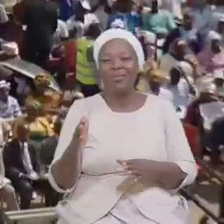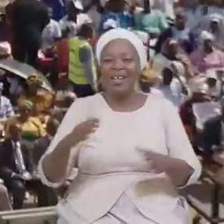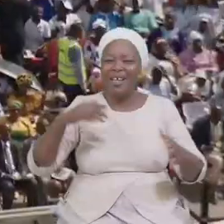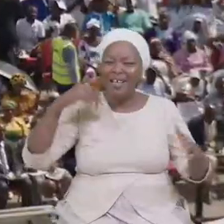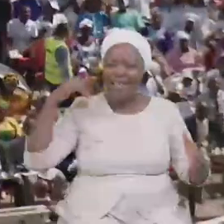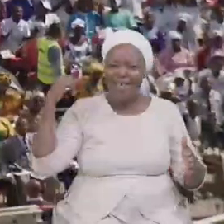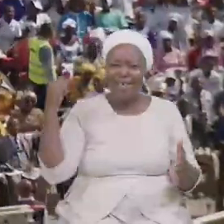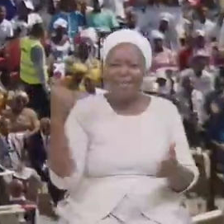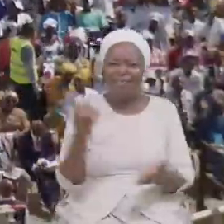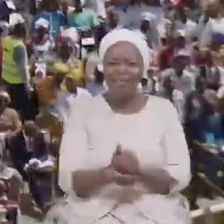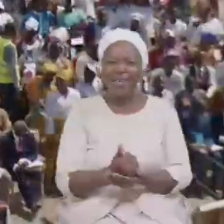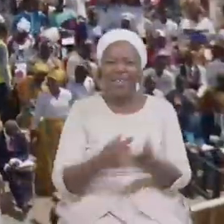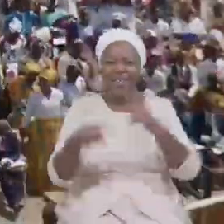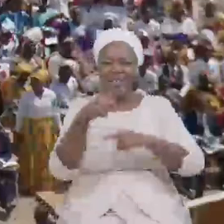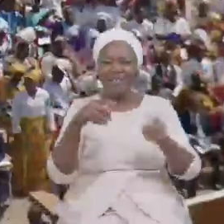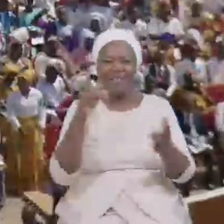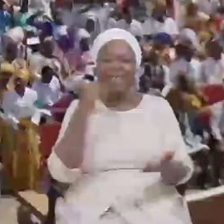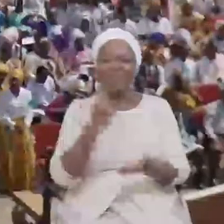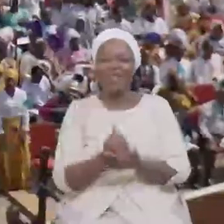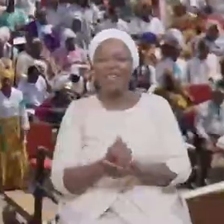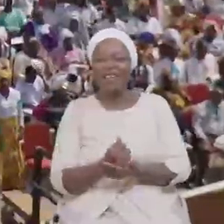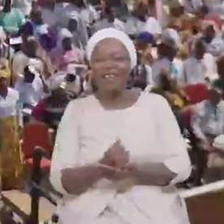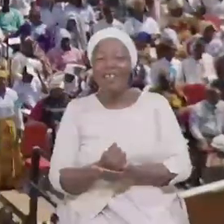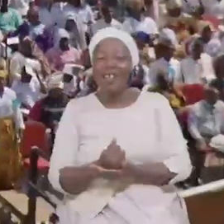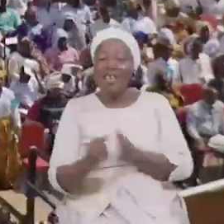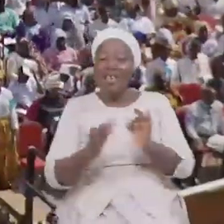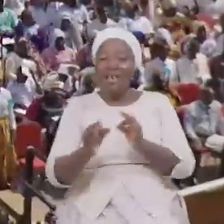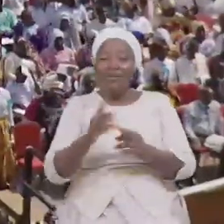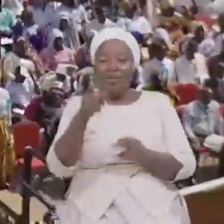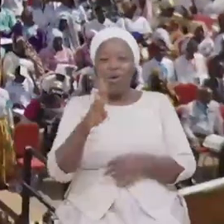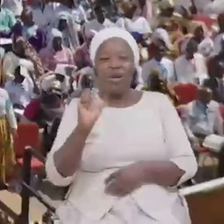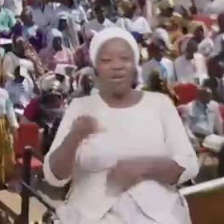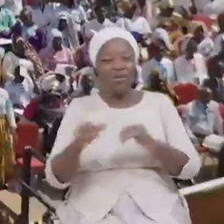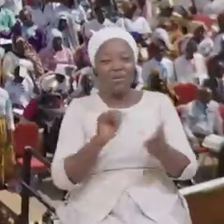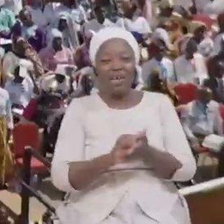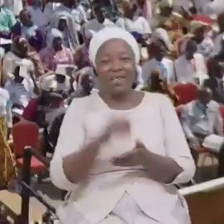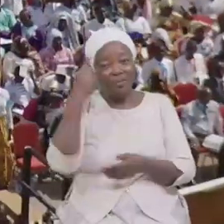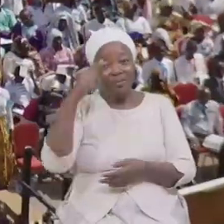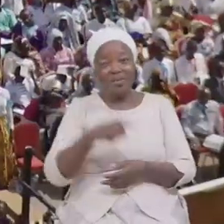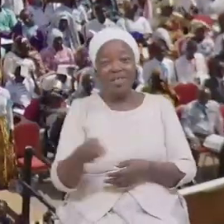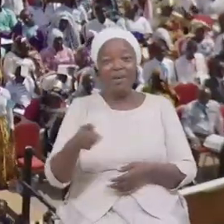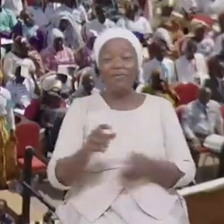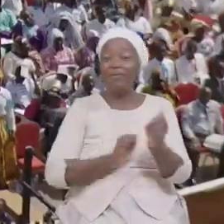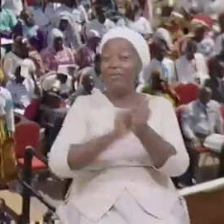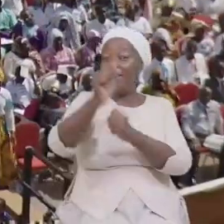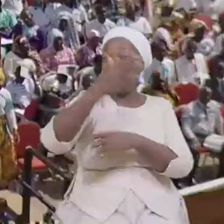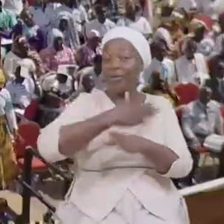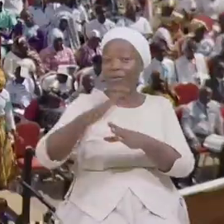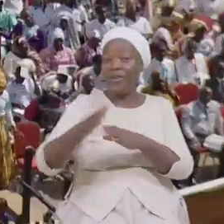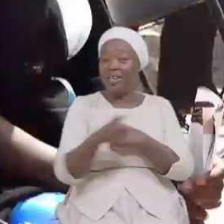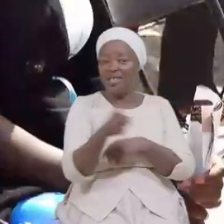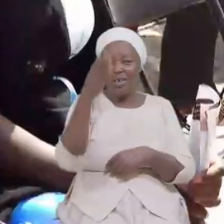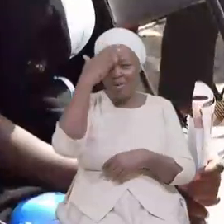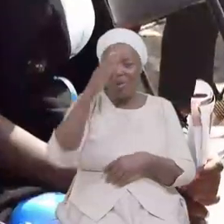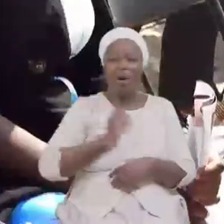Amen. Now, if God could do that for them far away, they were knowing me for the first time. You